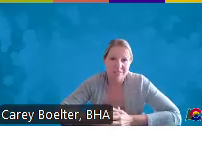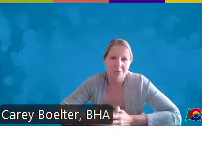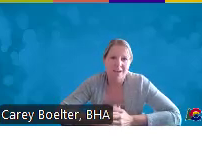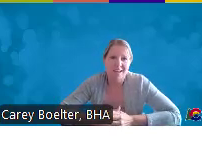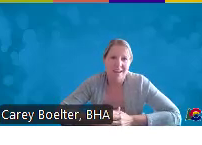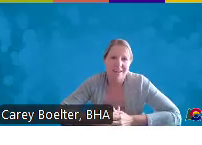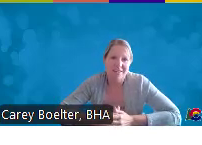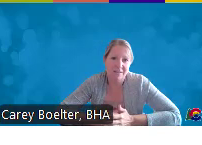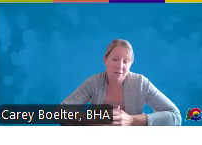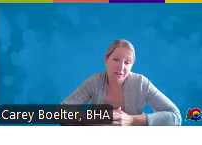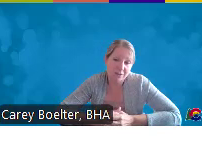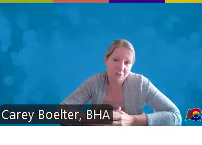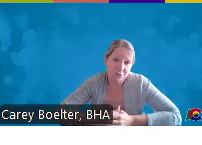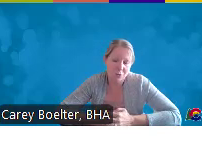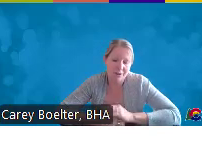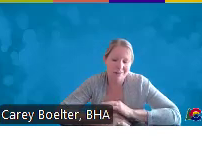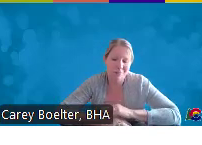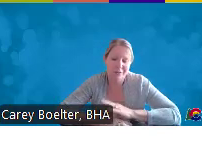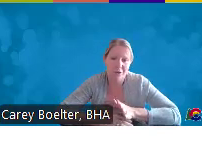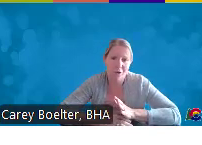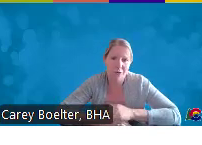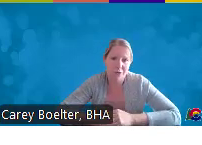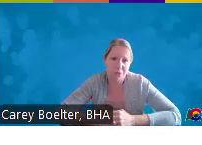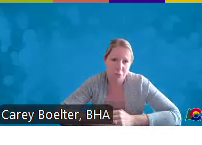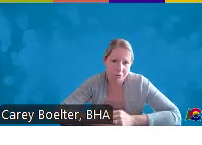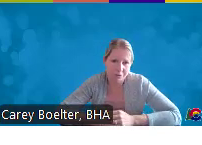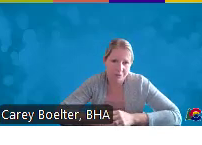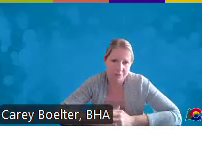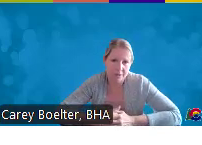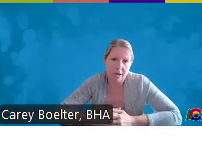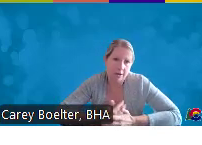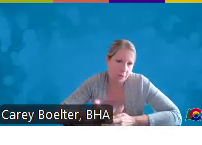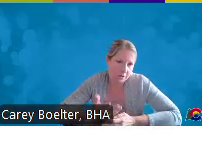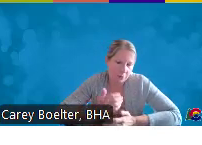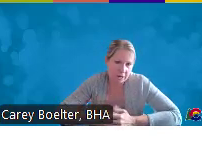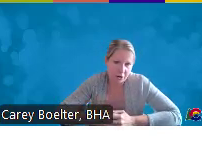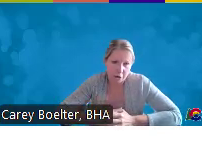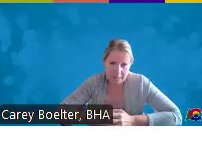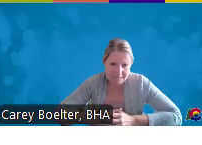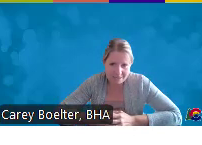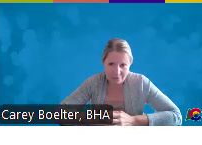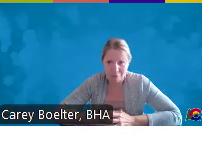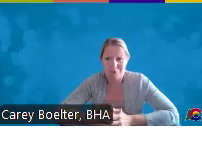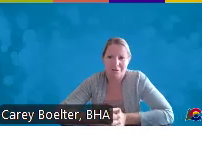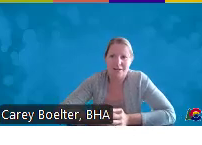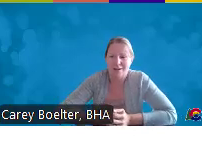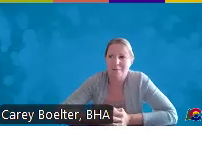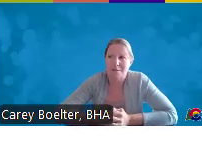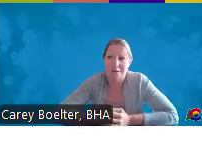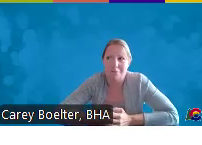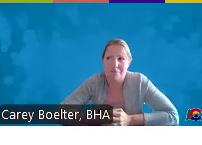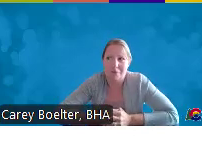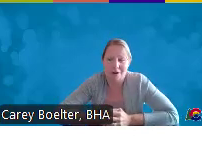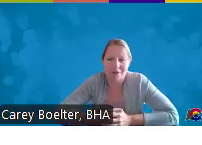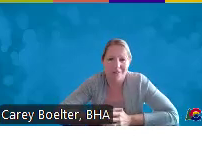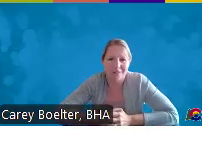creating this, we had 87 individuals who had completed all 32 courses. I know that number's higher now, but I didn't have an opportunity to